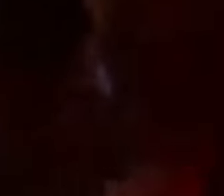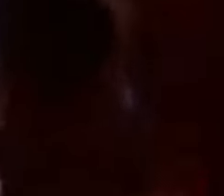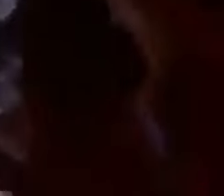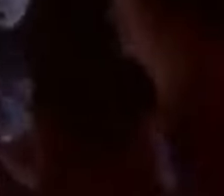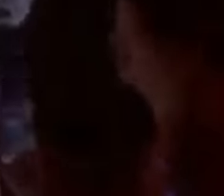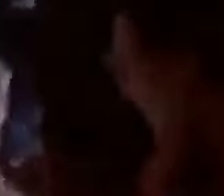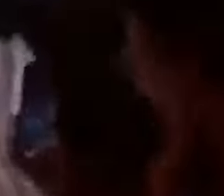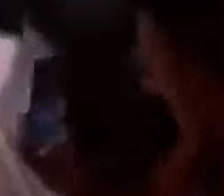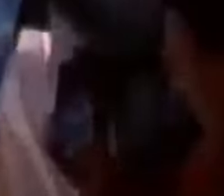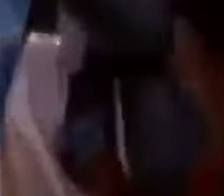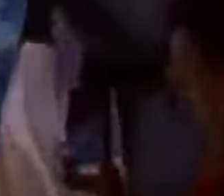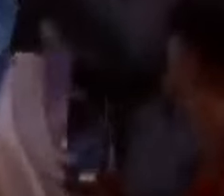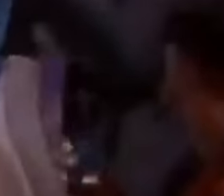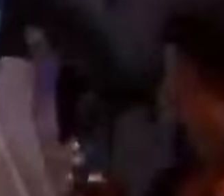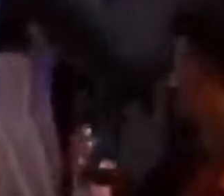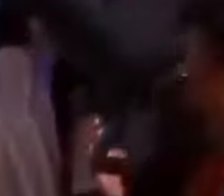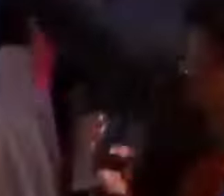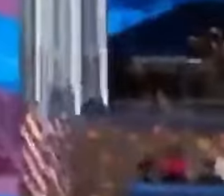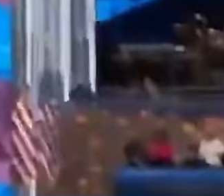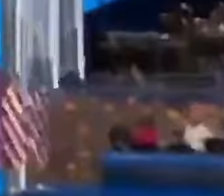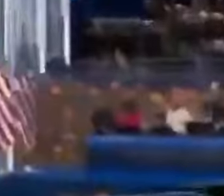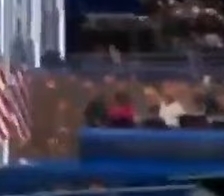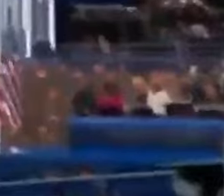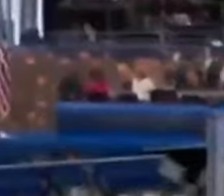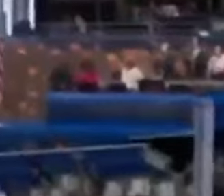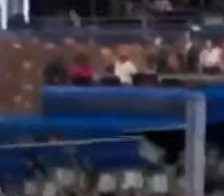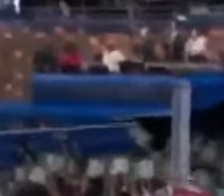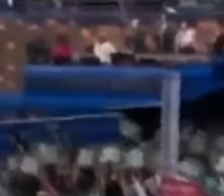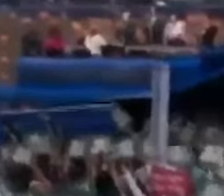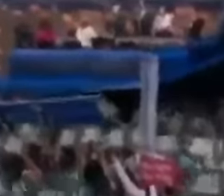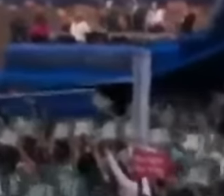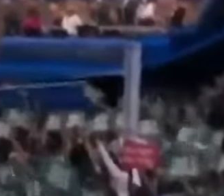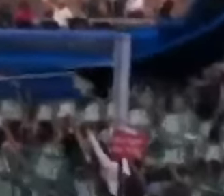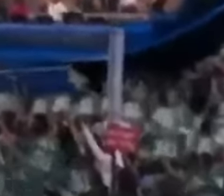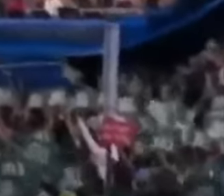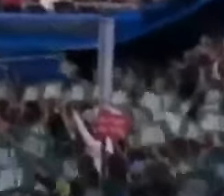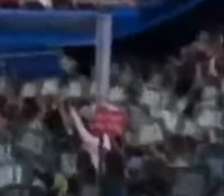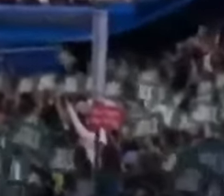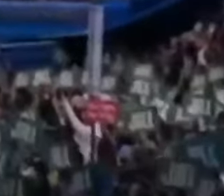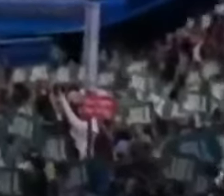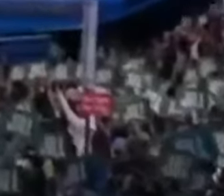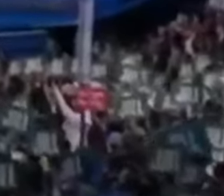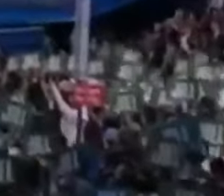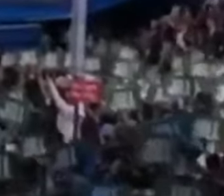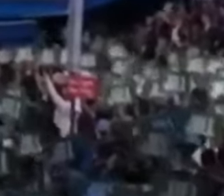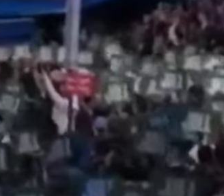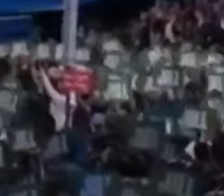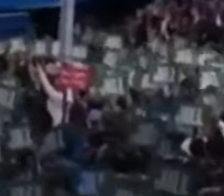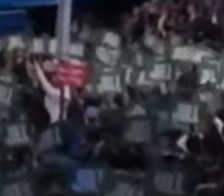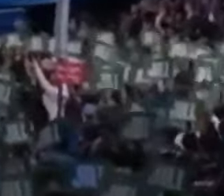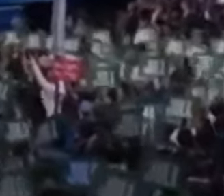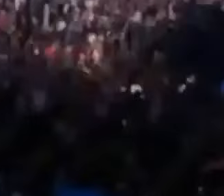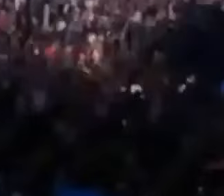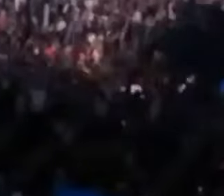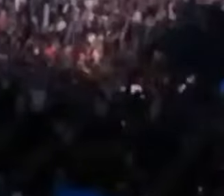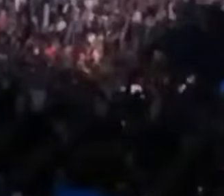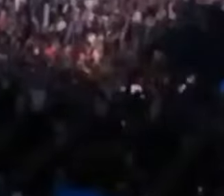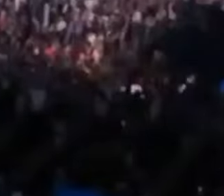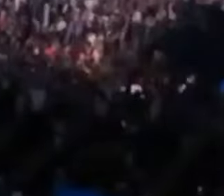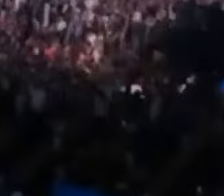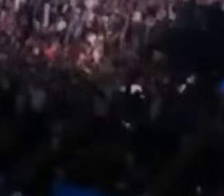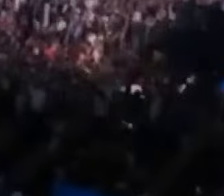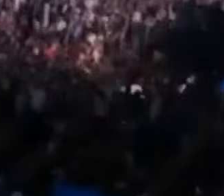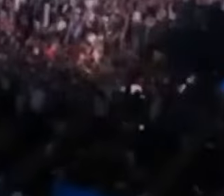It was a sight to behold. Kamala Harris for president! The most fashionable event of the